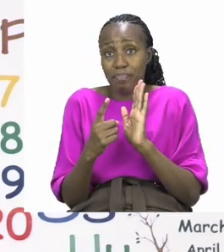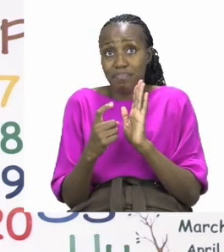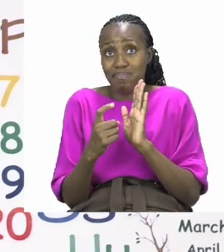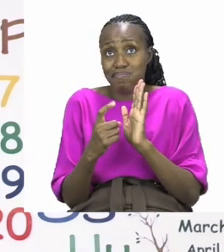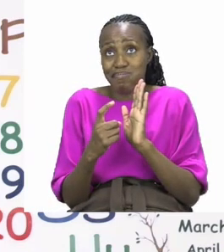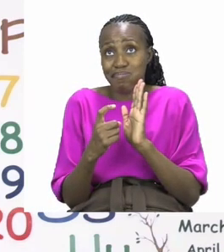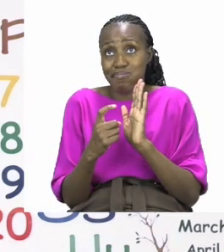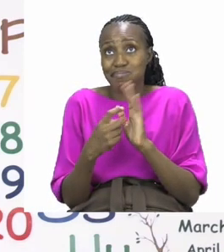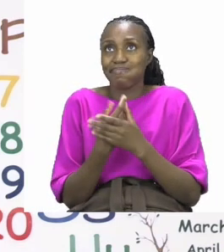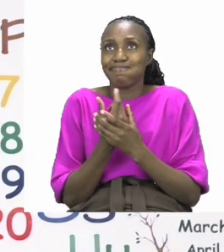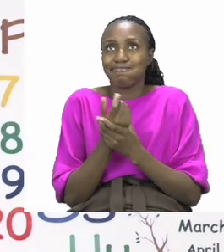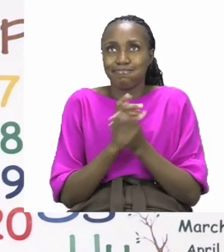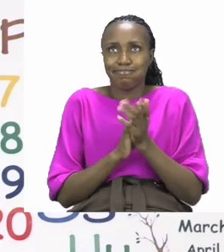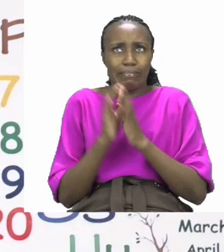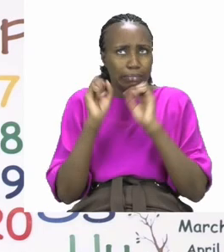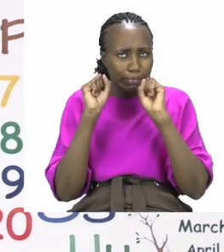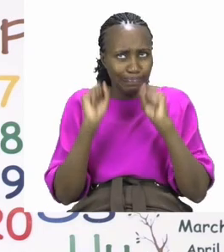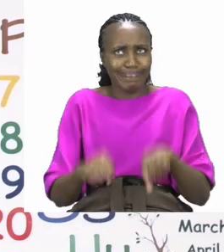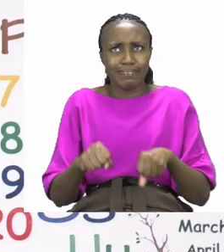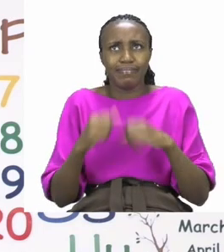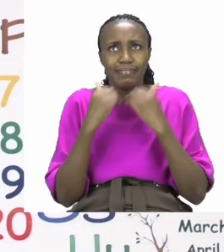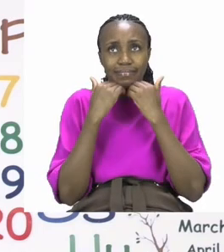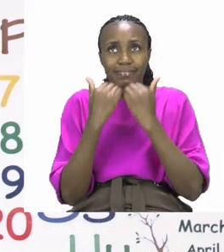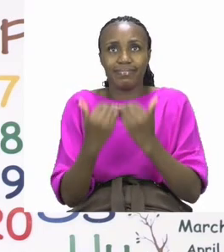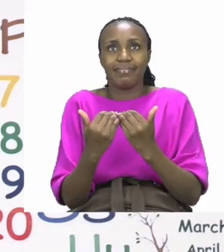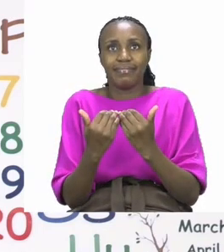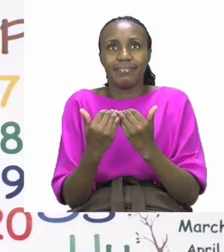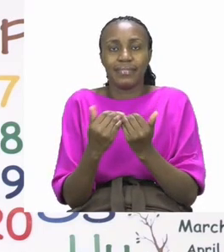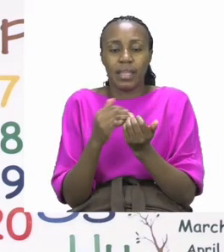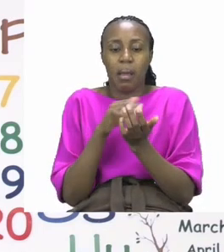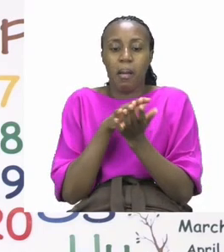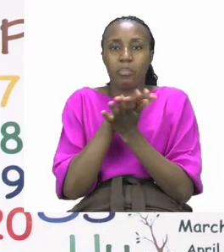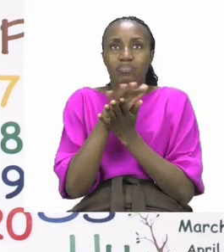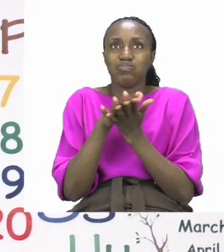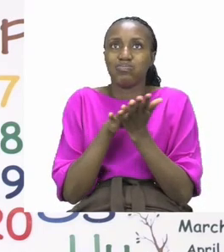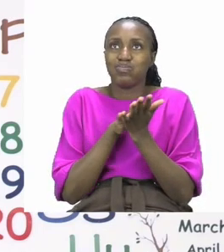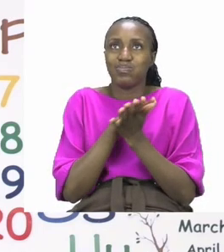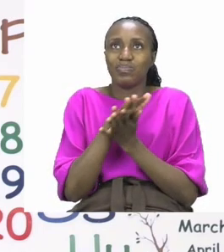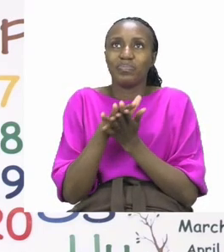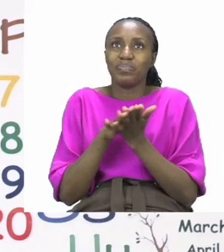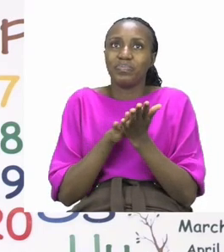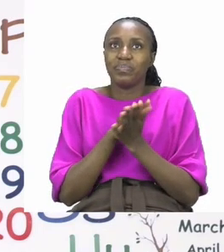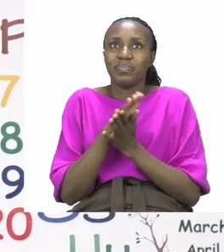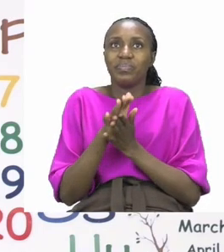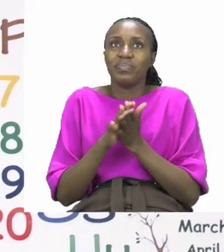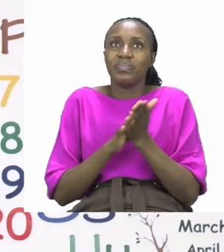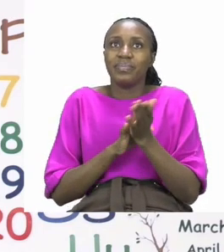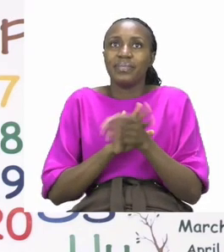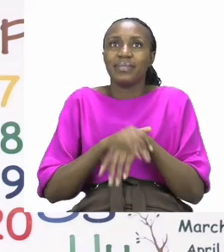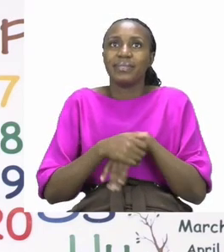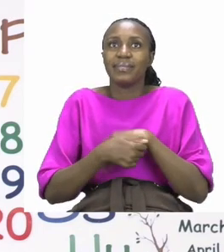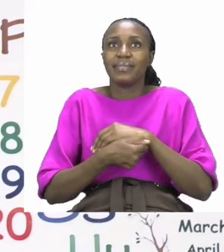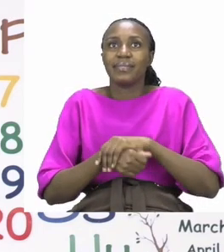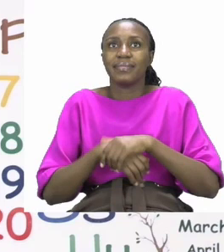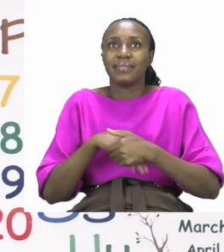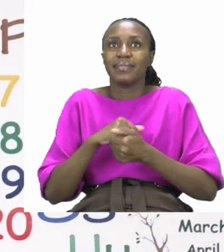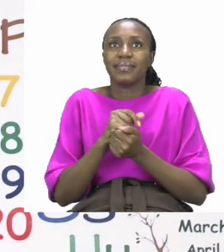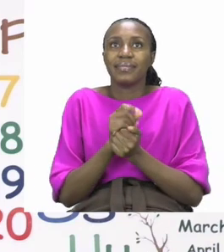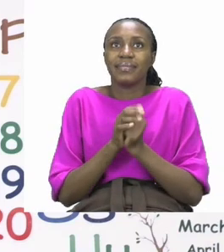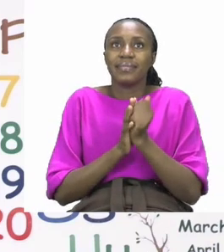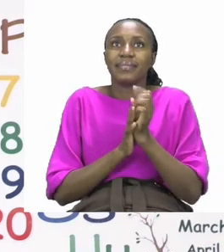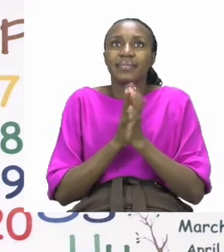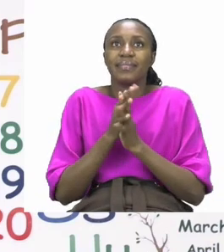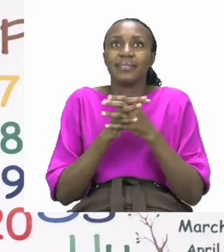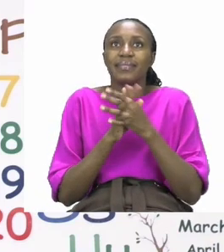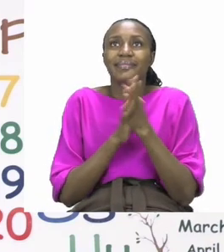that we need to sanitize. So let's take our sanitizer and we rub inside our hands, around our hands,